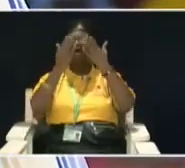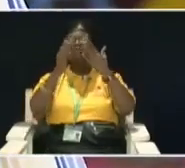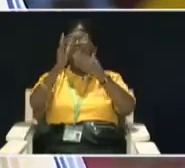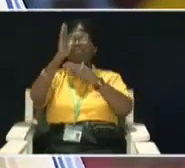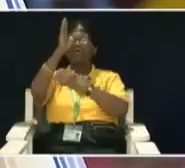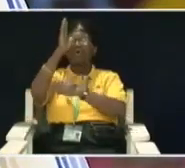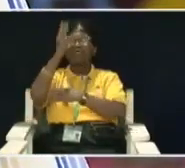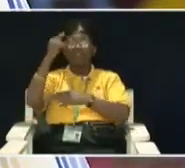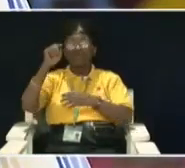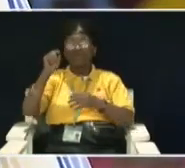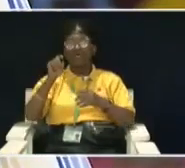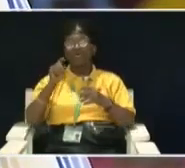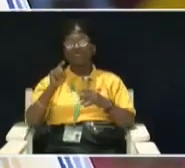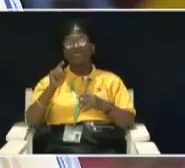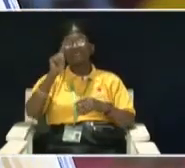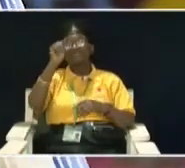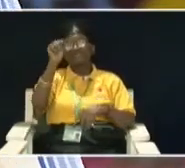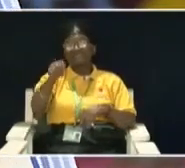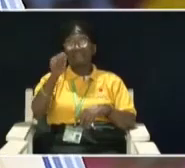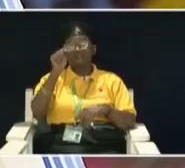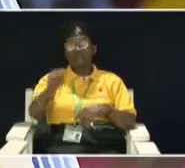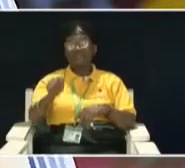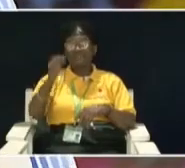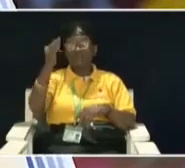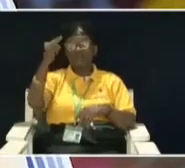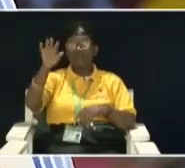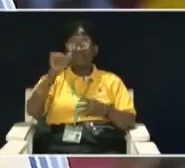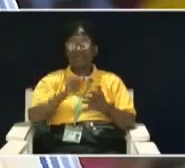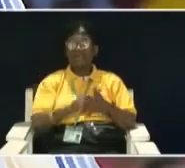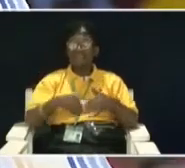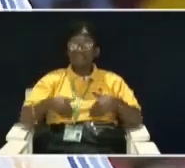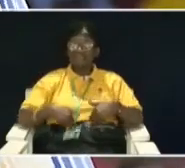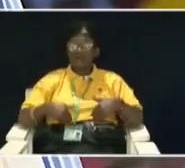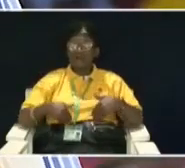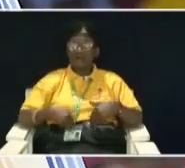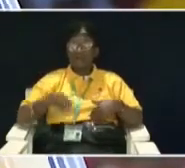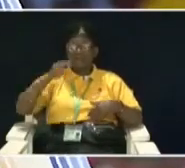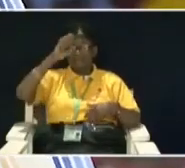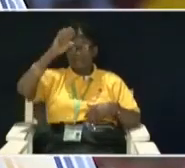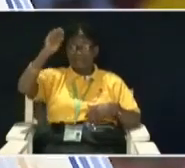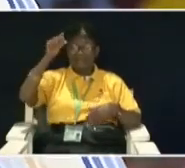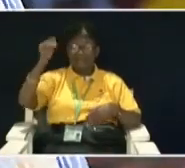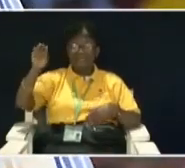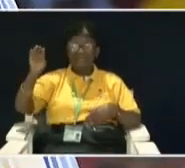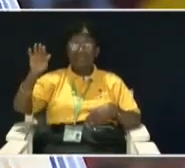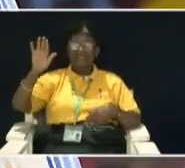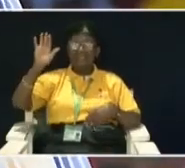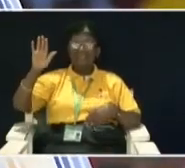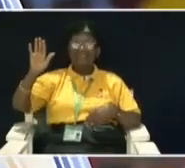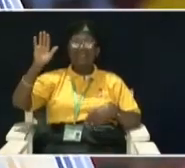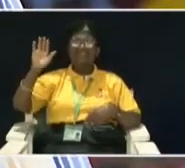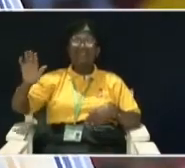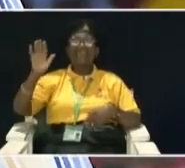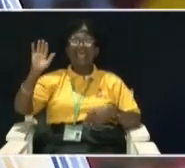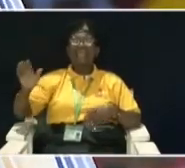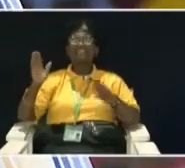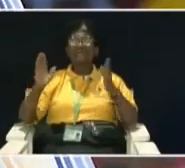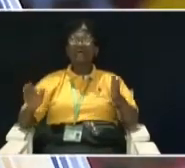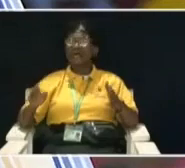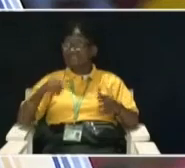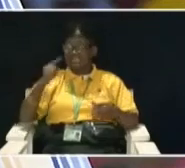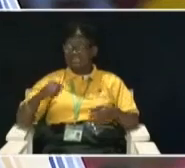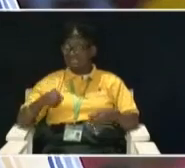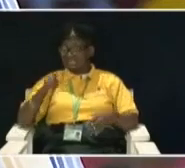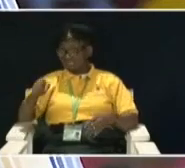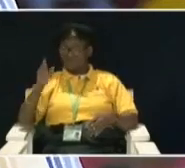I thank God for the testimony of that young man, the lecturer who said, "You are not going to pass. I will see to you, you